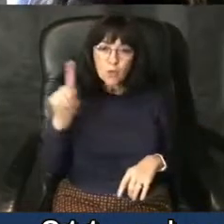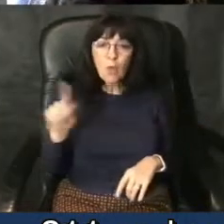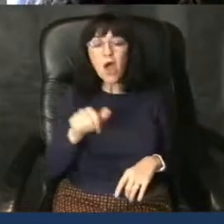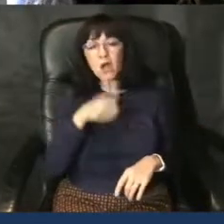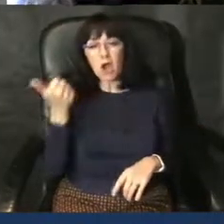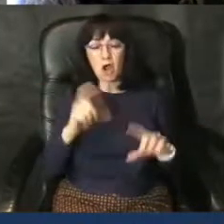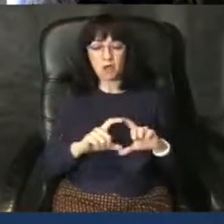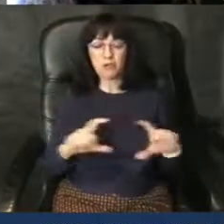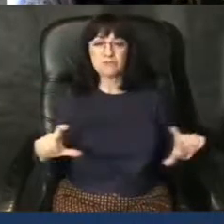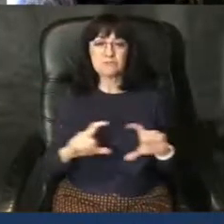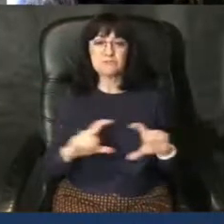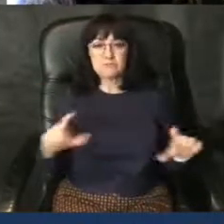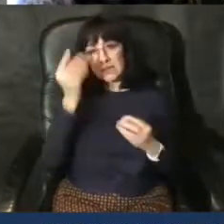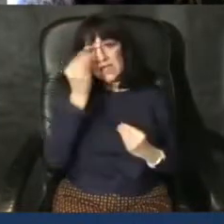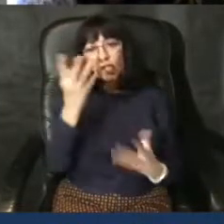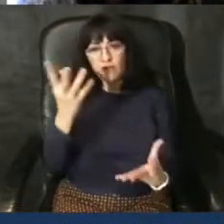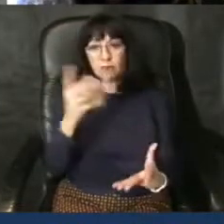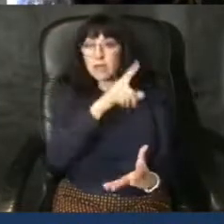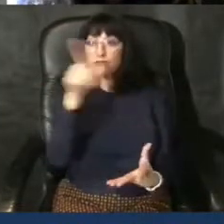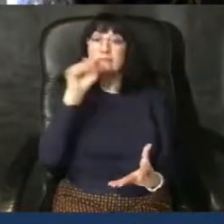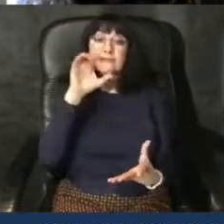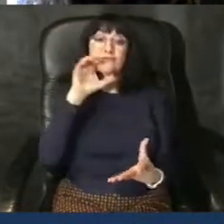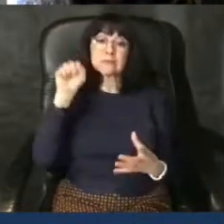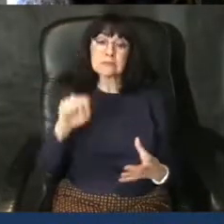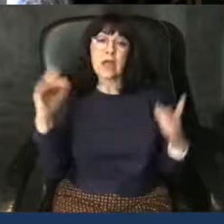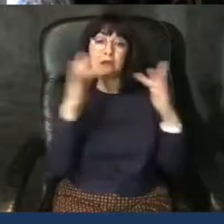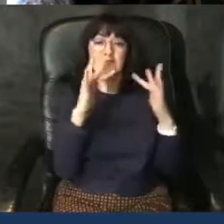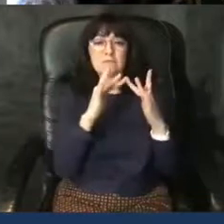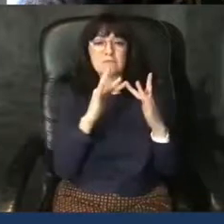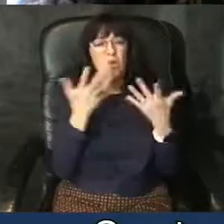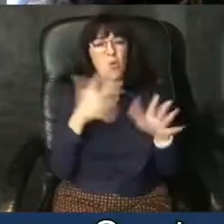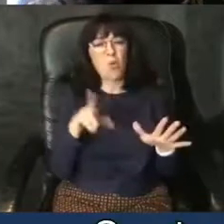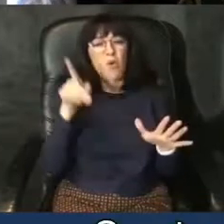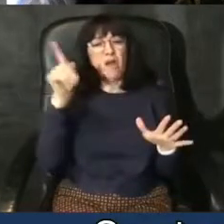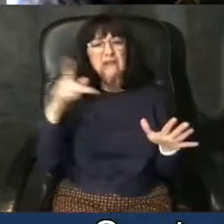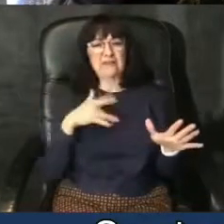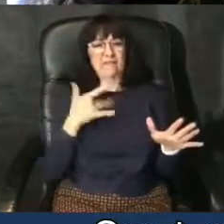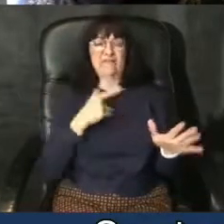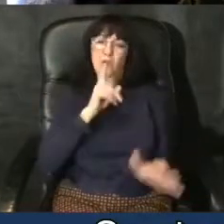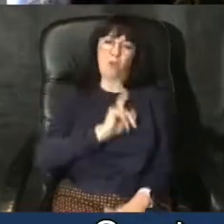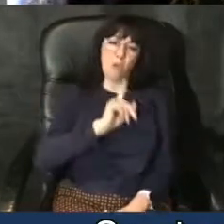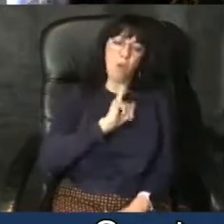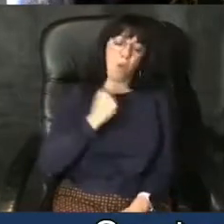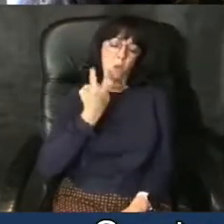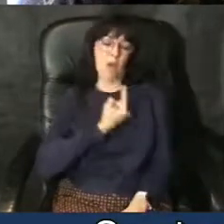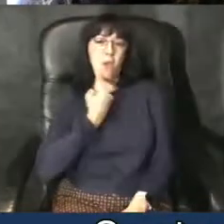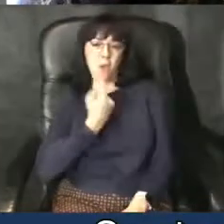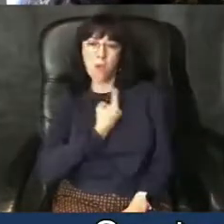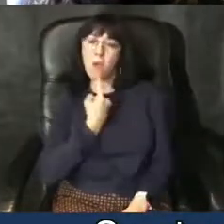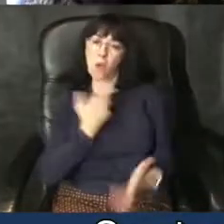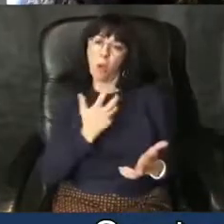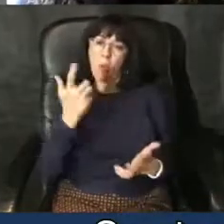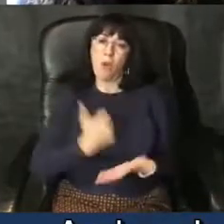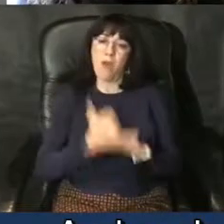seniors to someone else to keep them not feeling so alone. Great. That was an excellent and